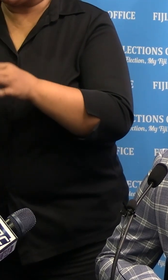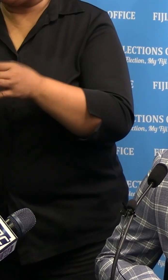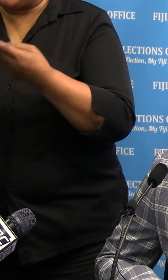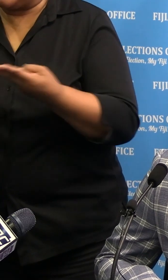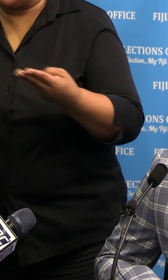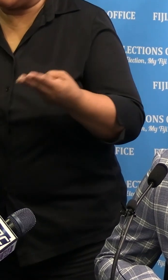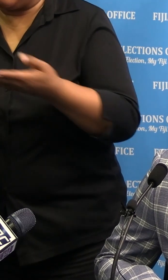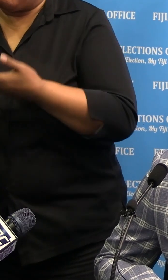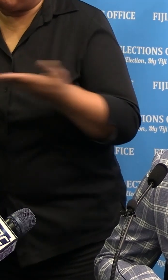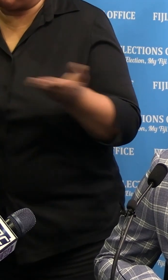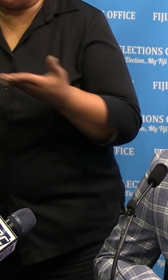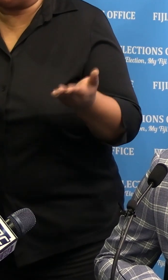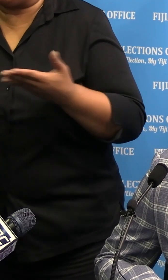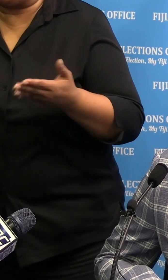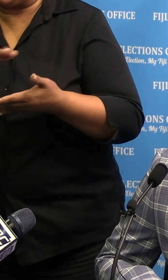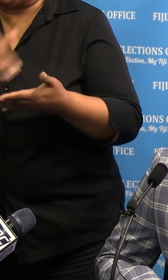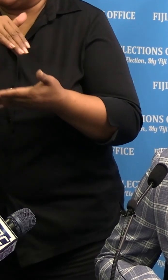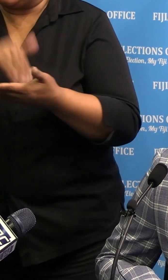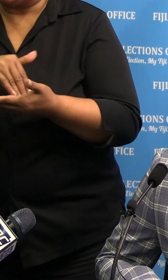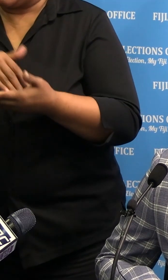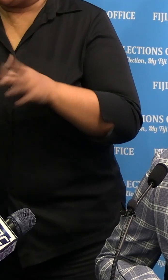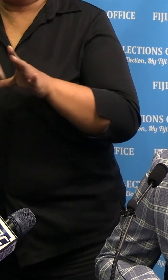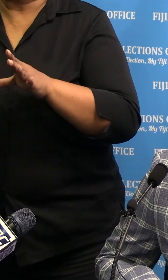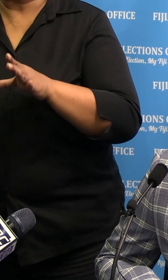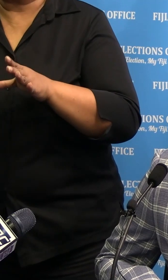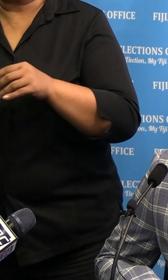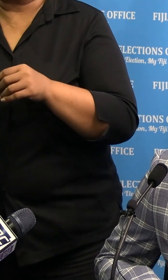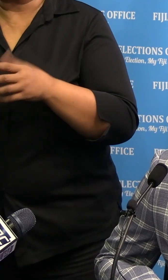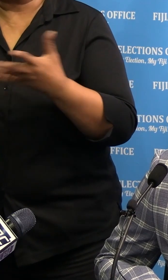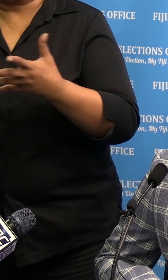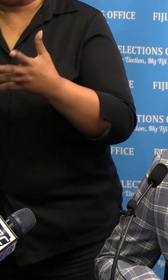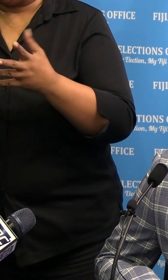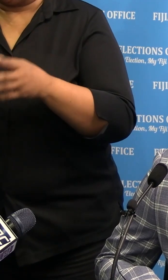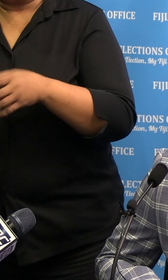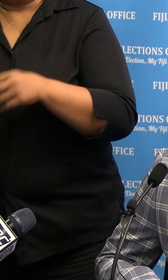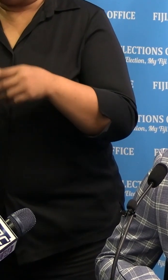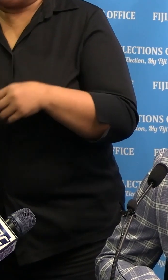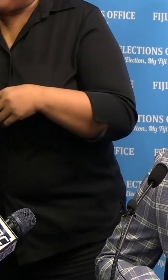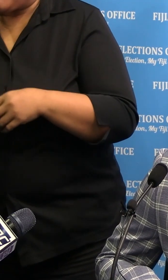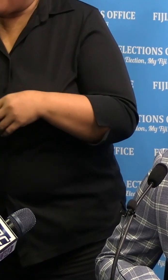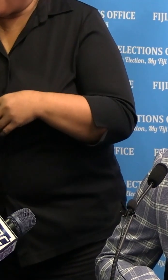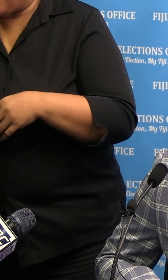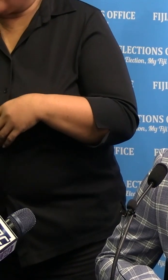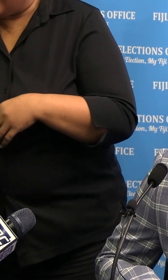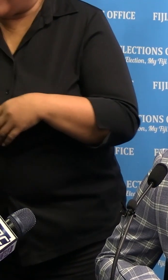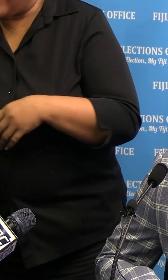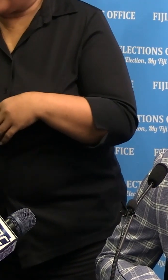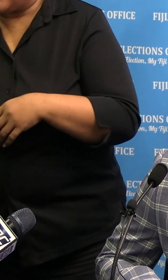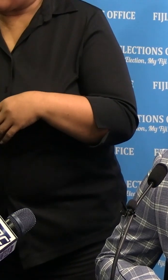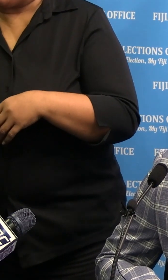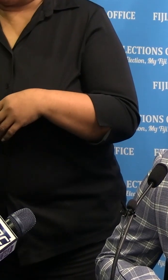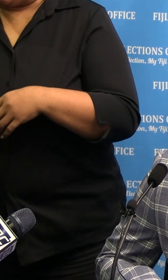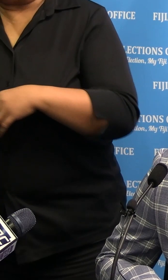Processing Center, which is outside of Vodafone Arena, and you will expect a lot of police presence in that area because sensitive materials